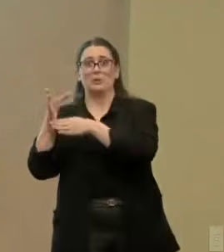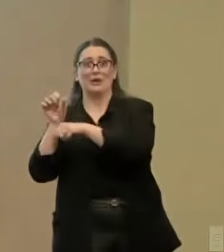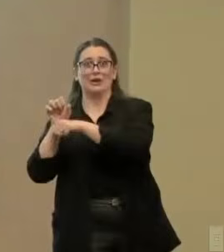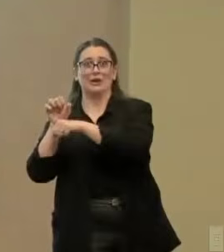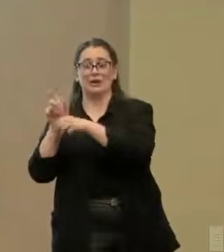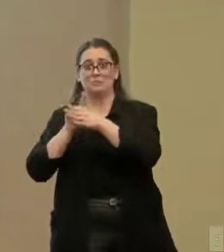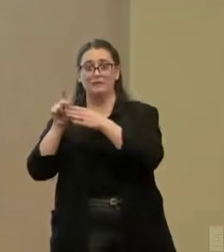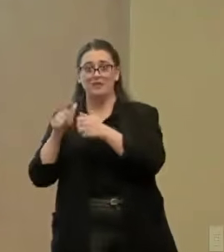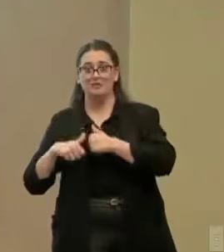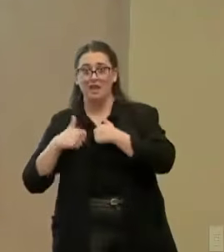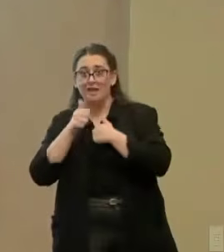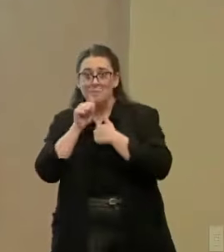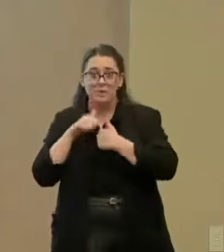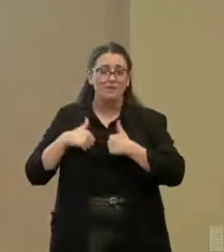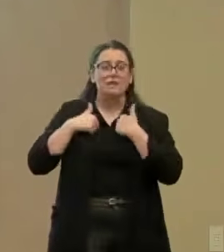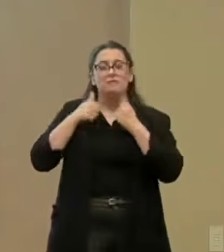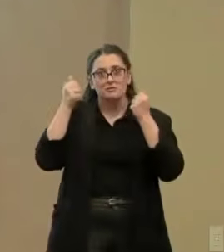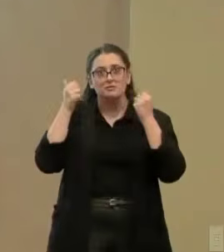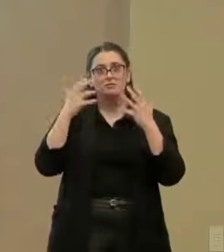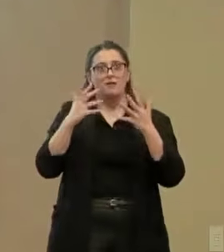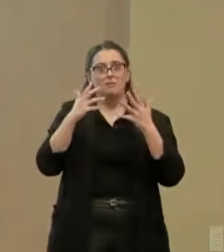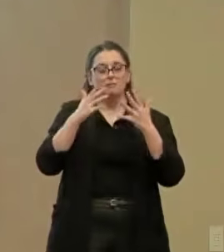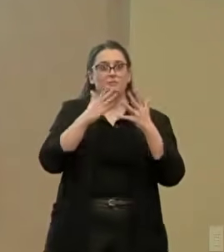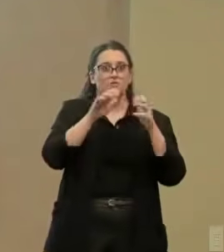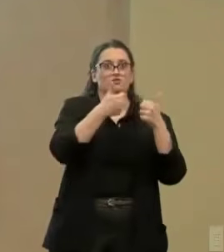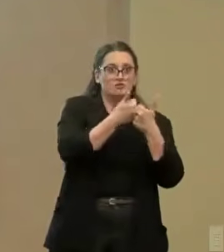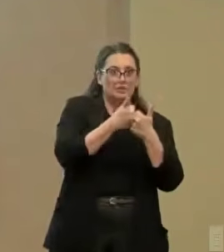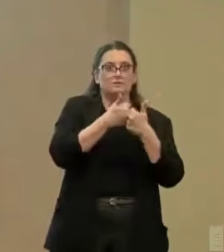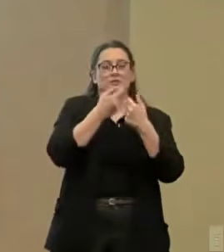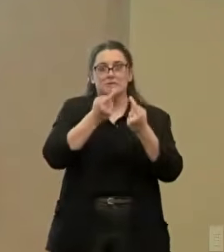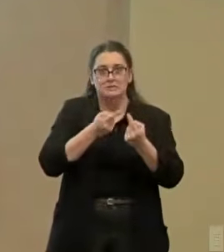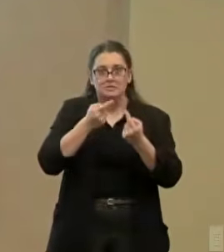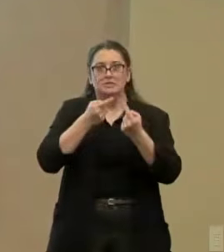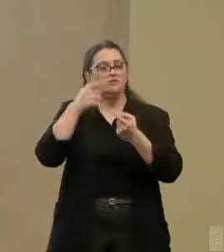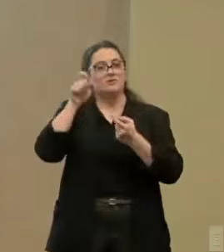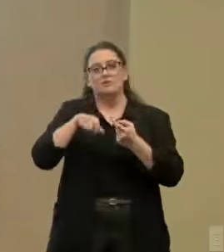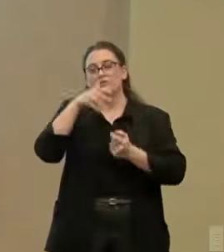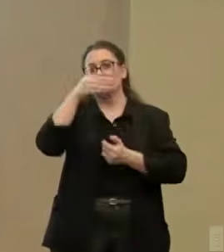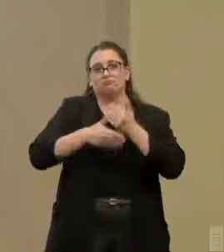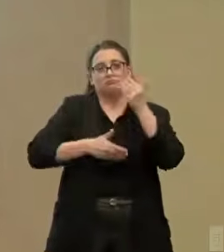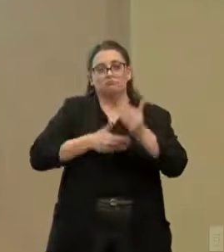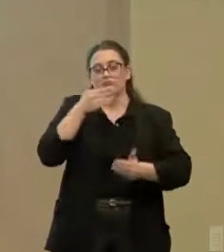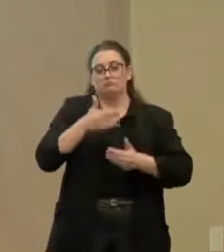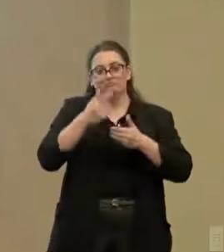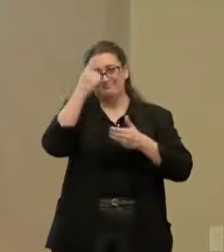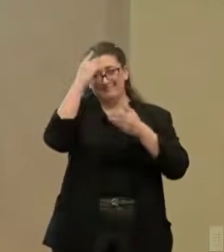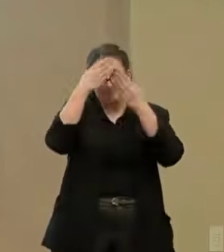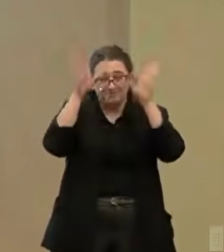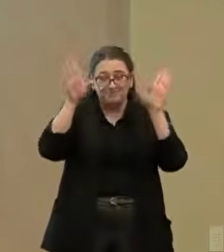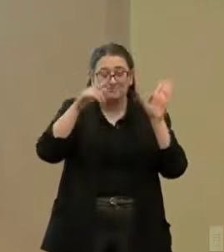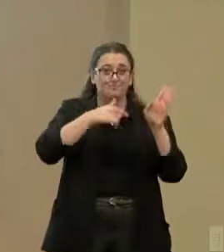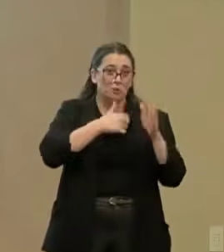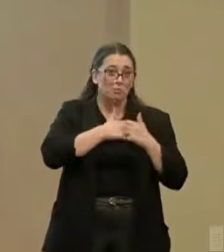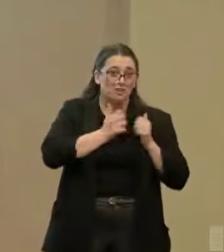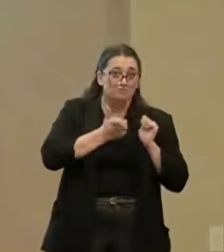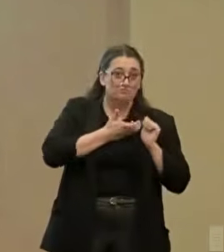career, professional life, private life. It's a lot. Just be open-hearted, open-minded. I'm a